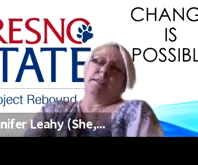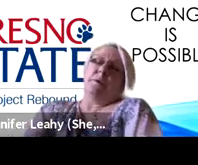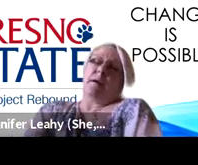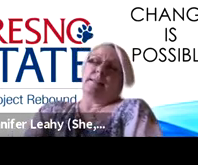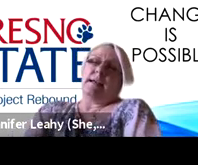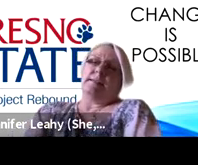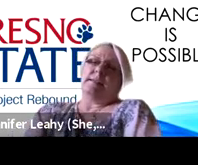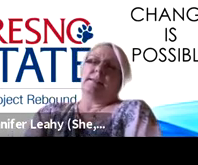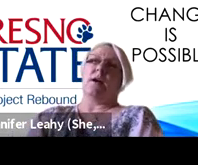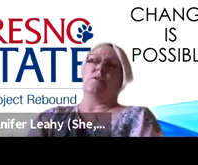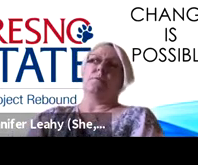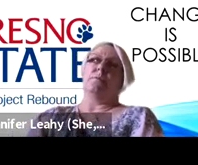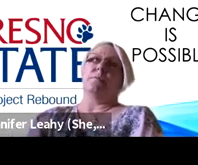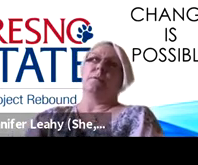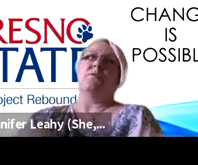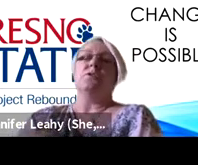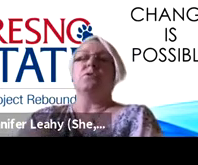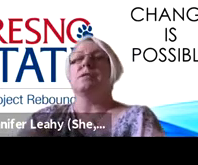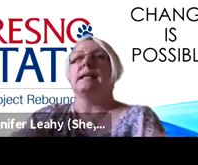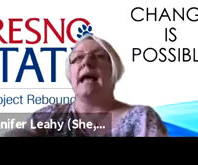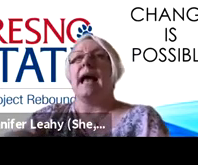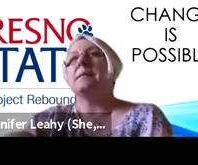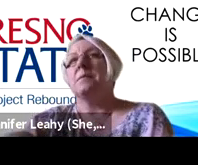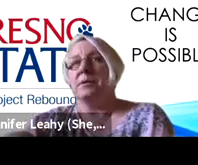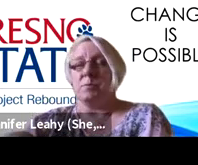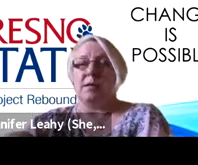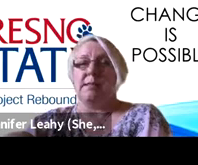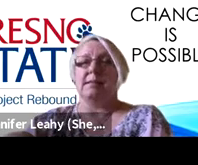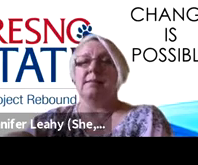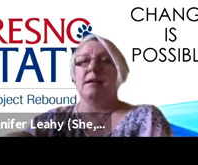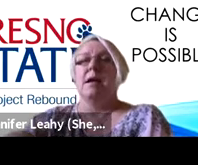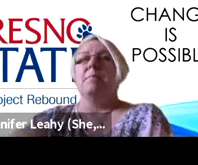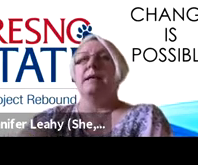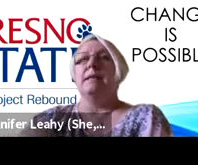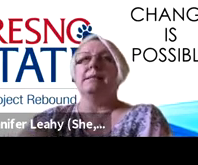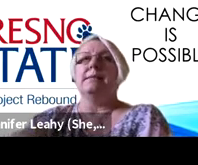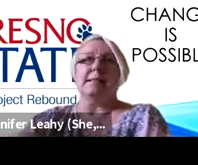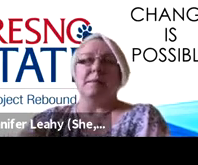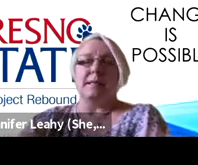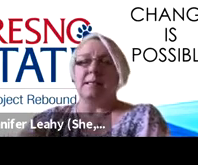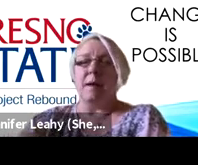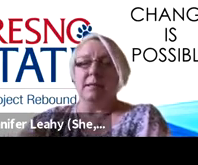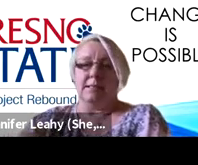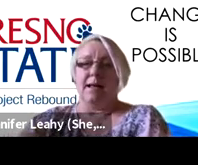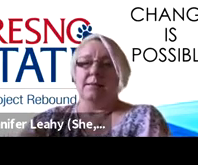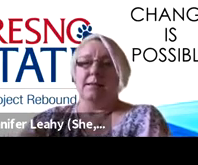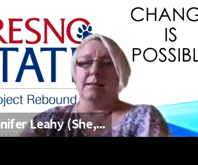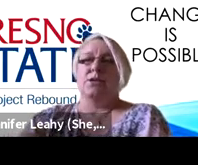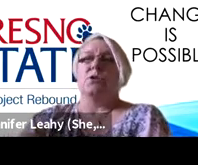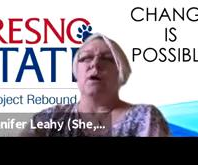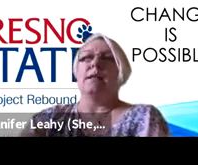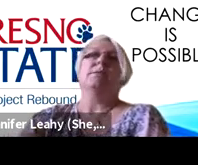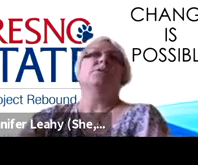There is an appeal process. Now, every university has an appeals process, but this is not something that's